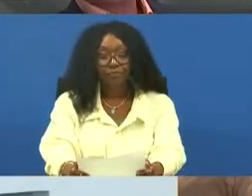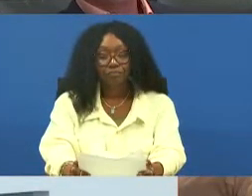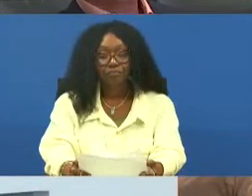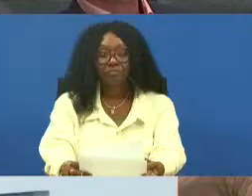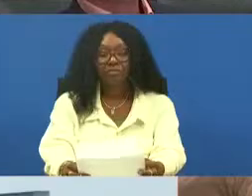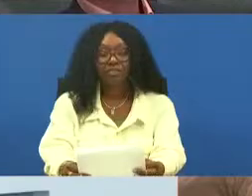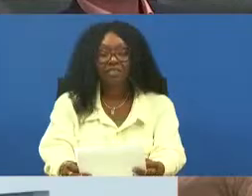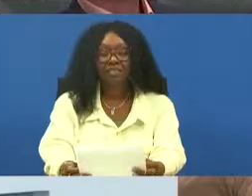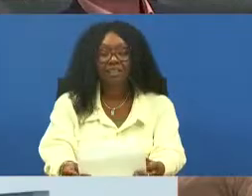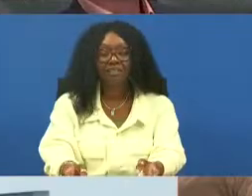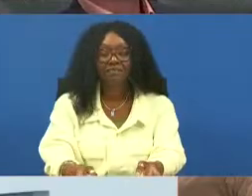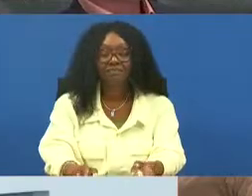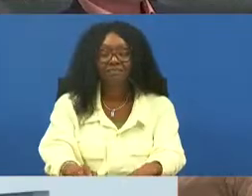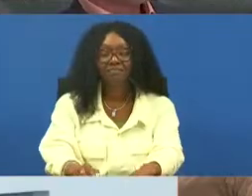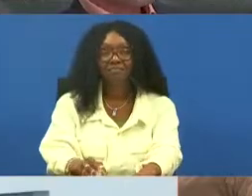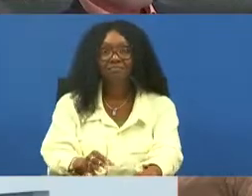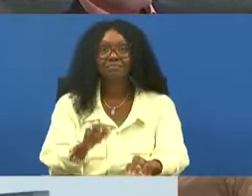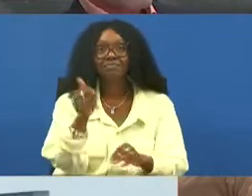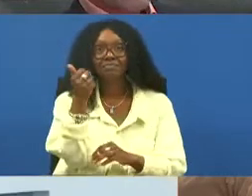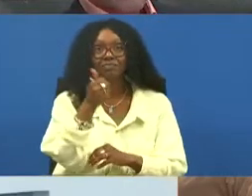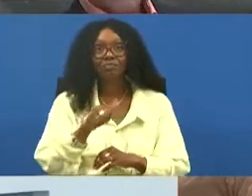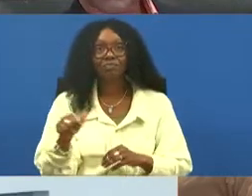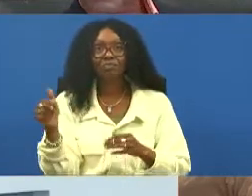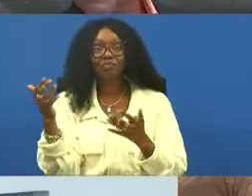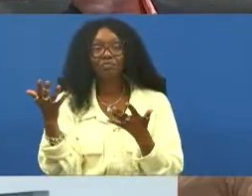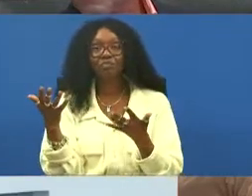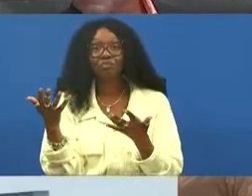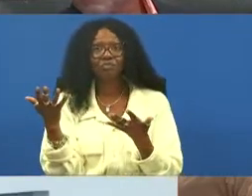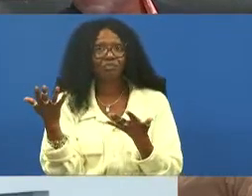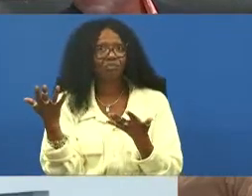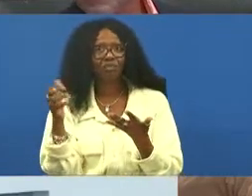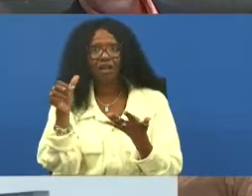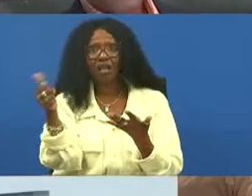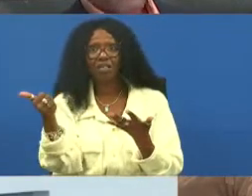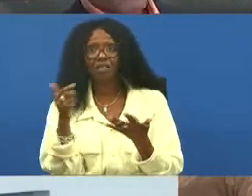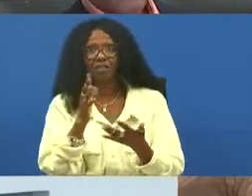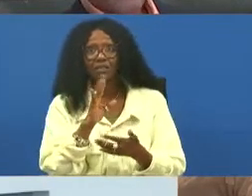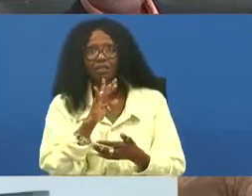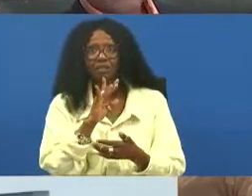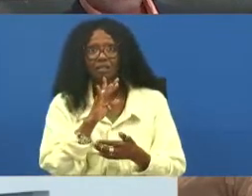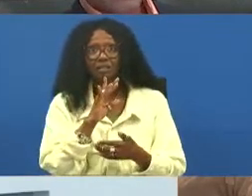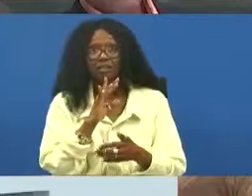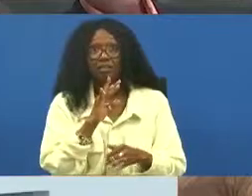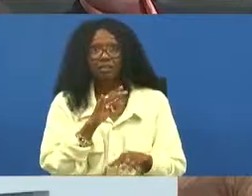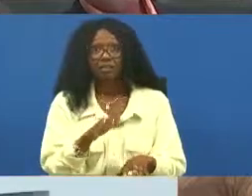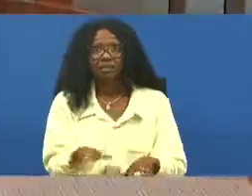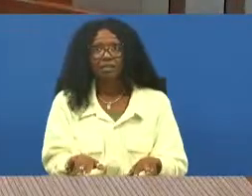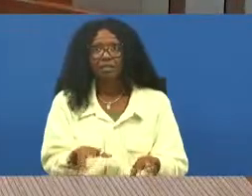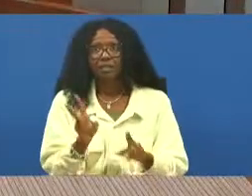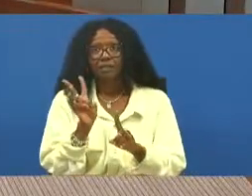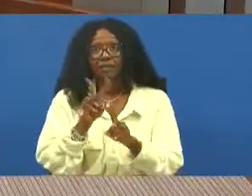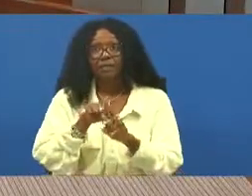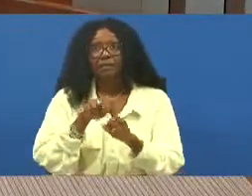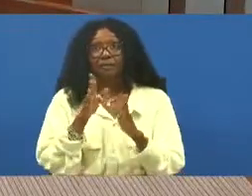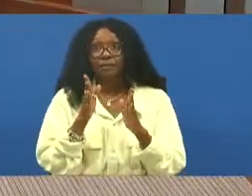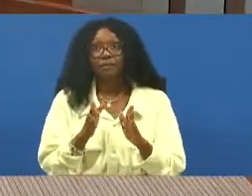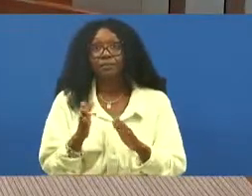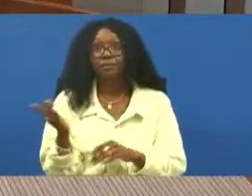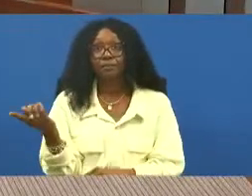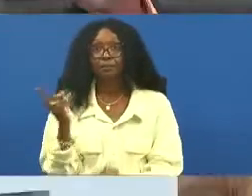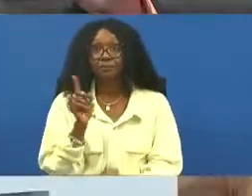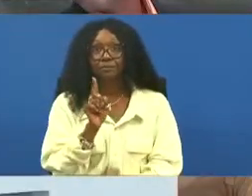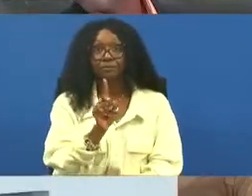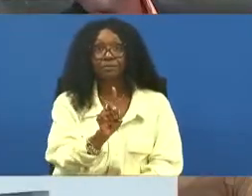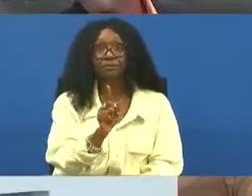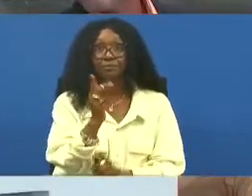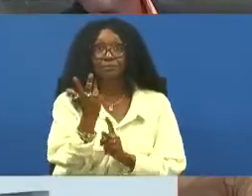Anyone else wishing to speak in opposition to this project? Okay, we're gonna have the applicant offer you an opportunity